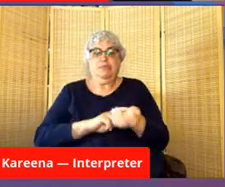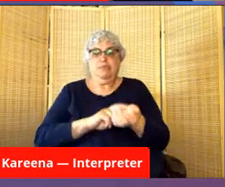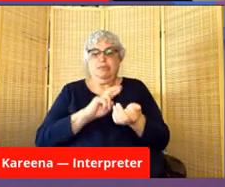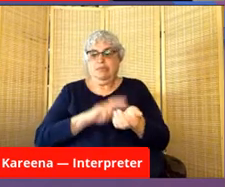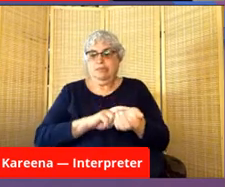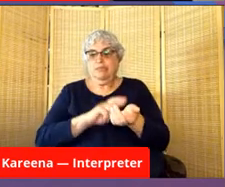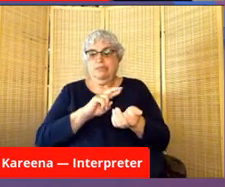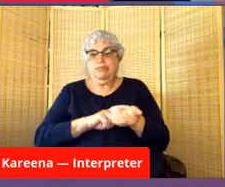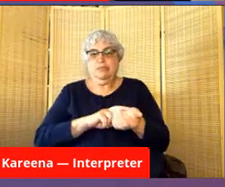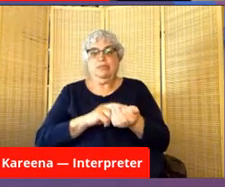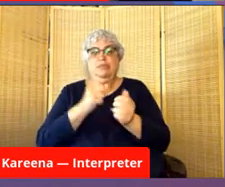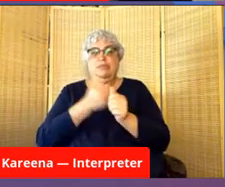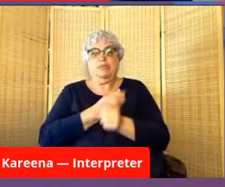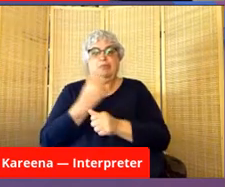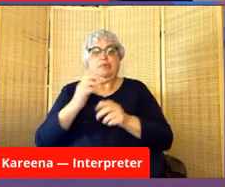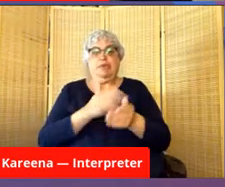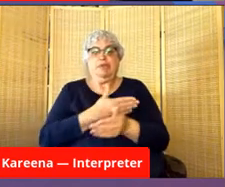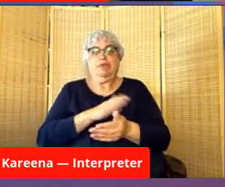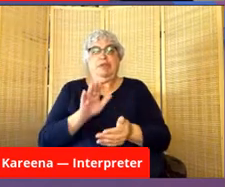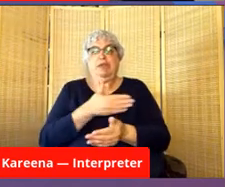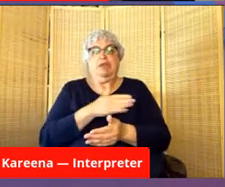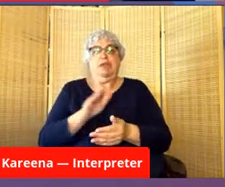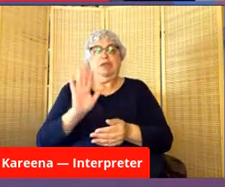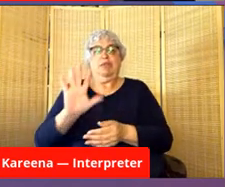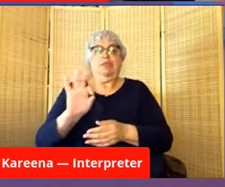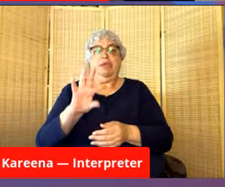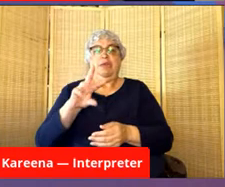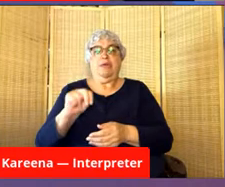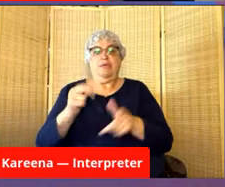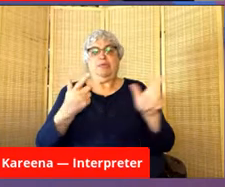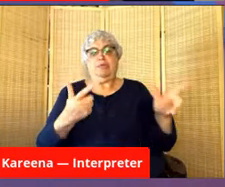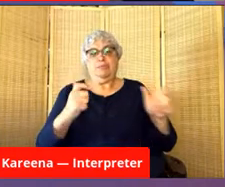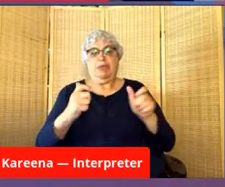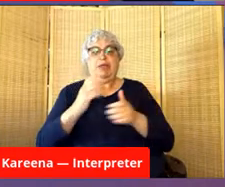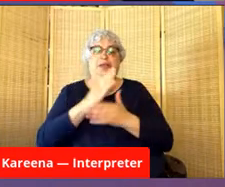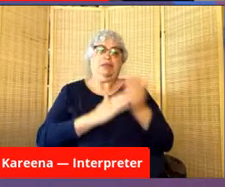Instead, everyone sings the melody at their own speed.